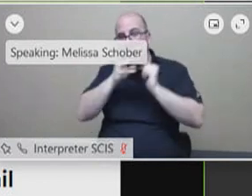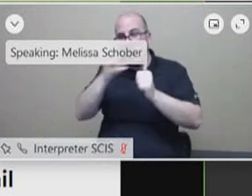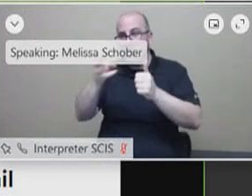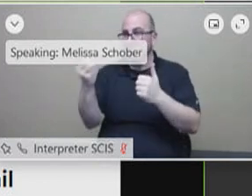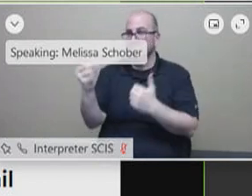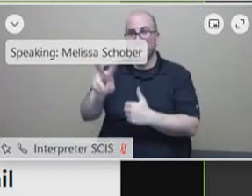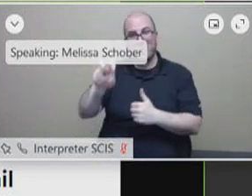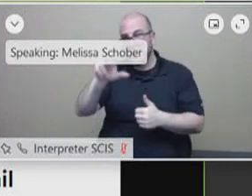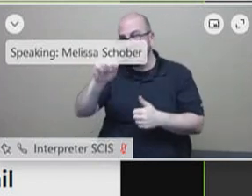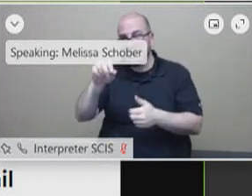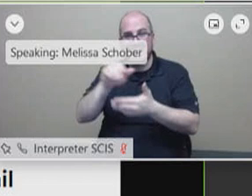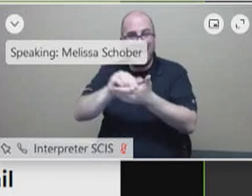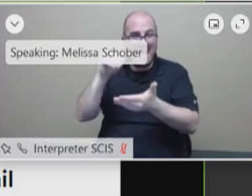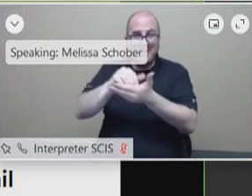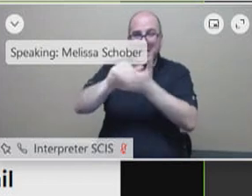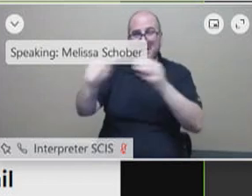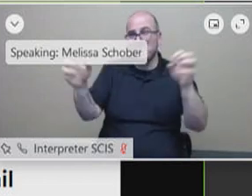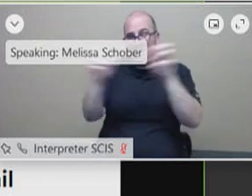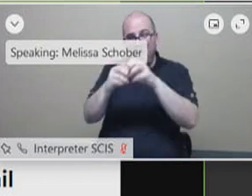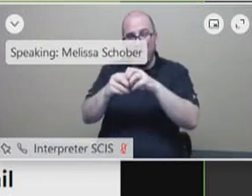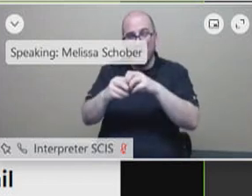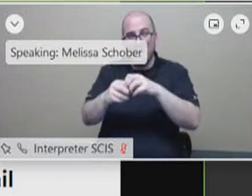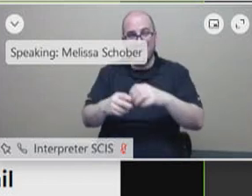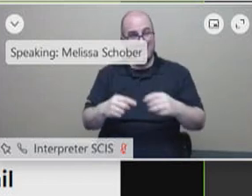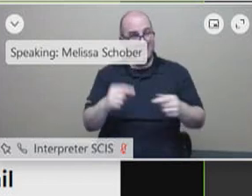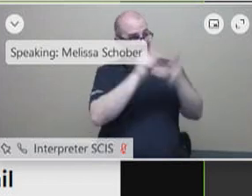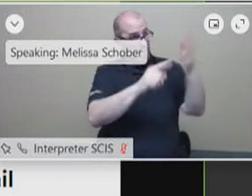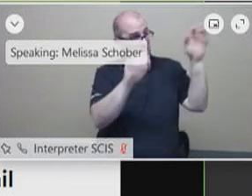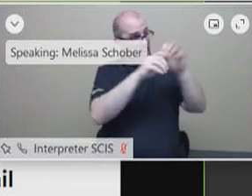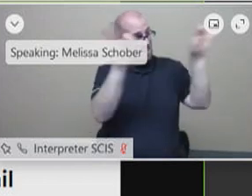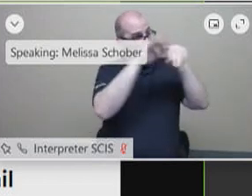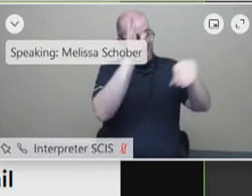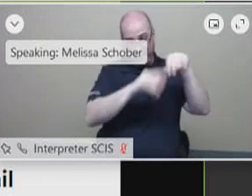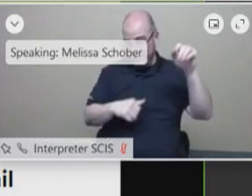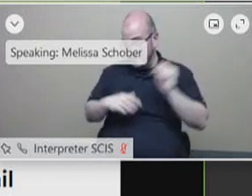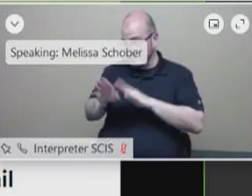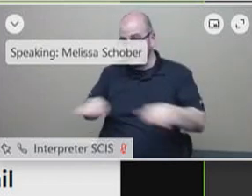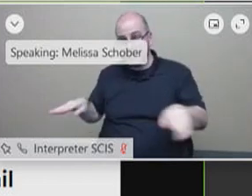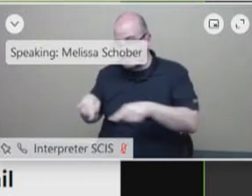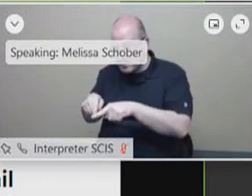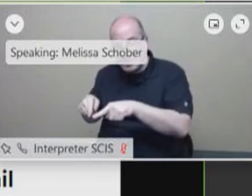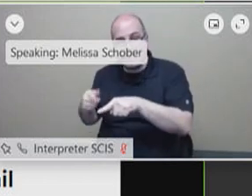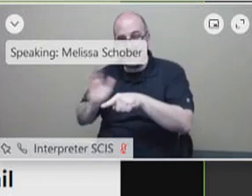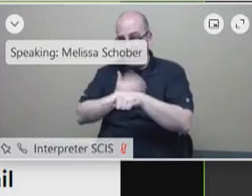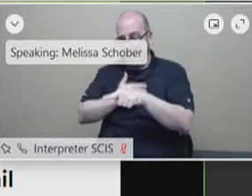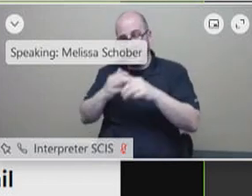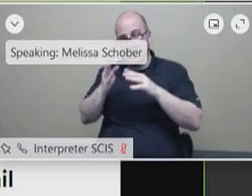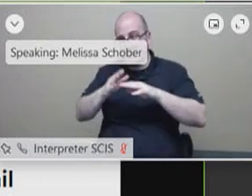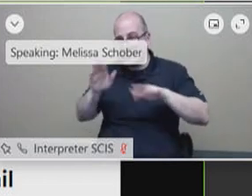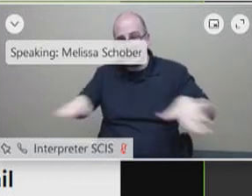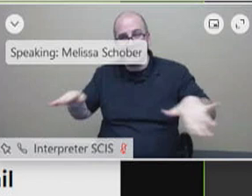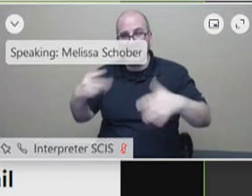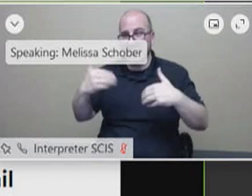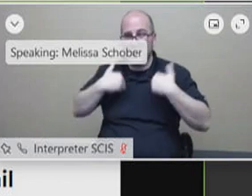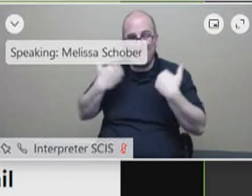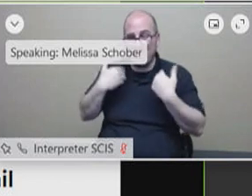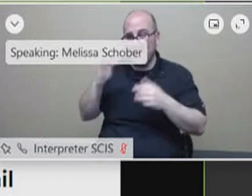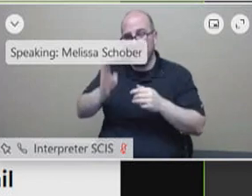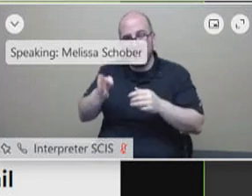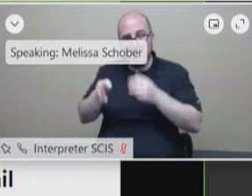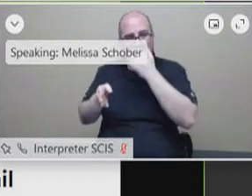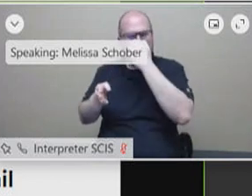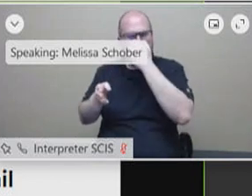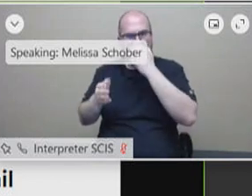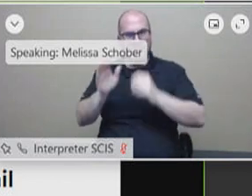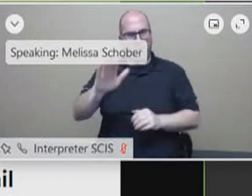$116,000 more. Are our children who are being transported because they are a danger to self or others less important? Because that's what your budget seems